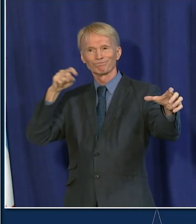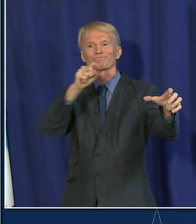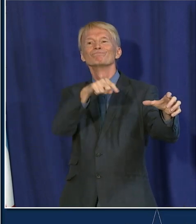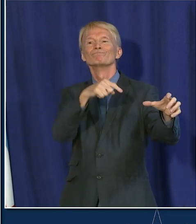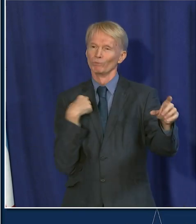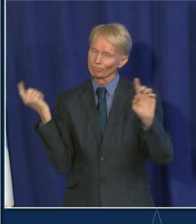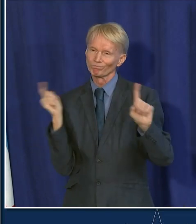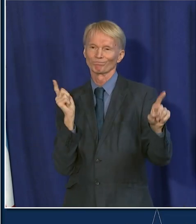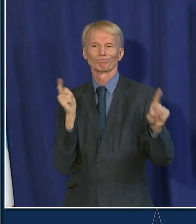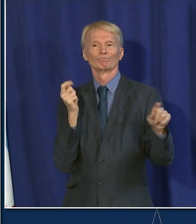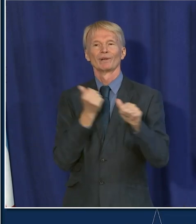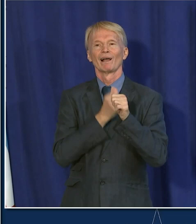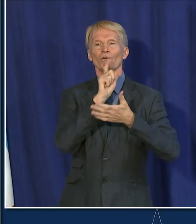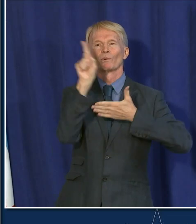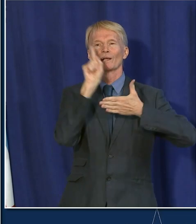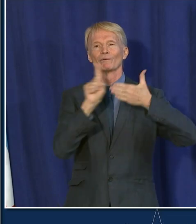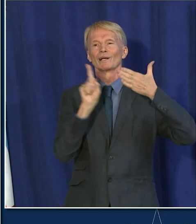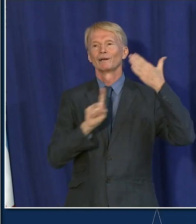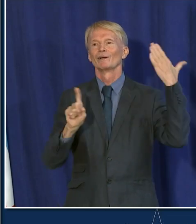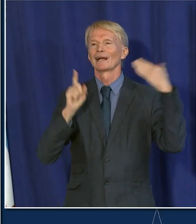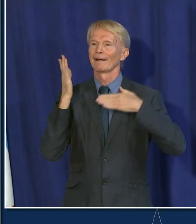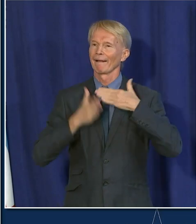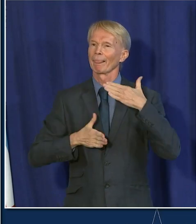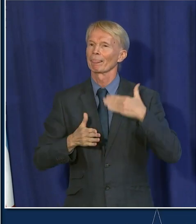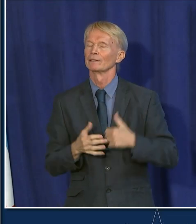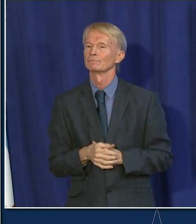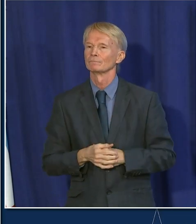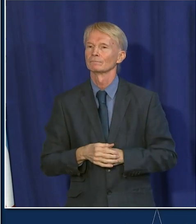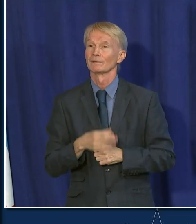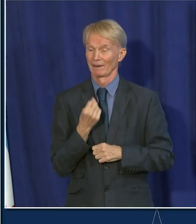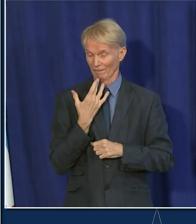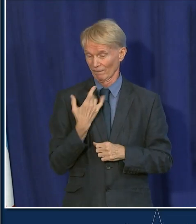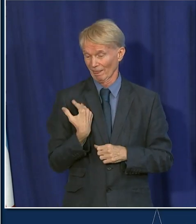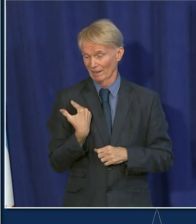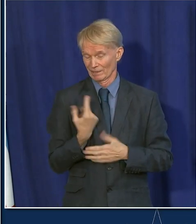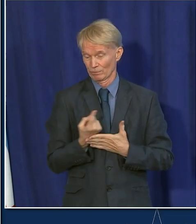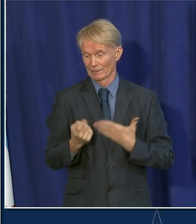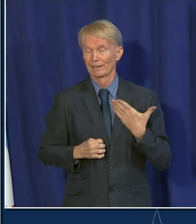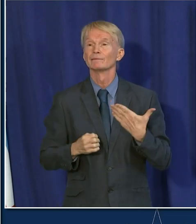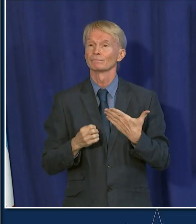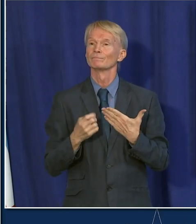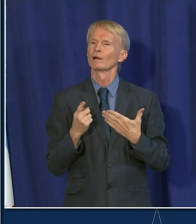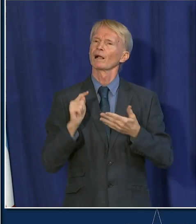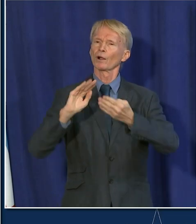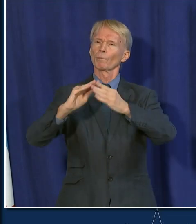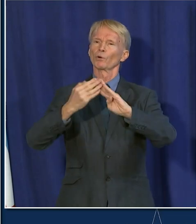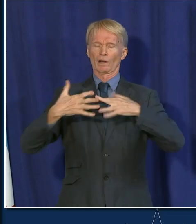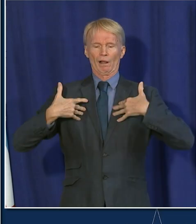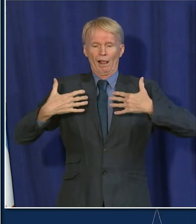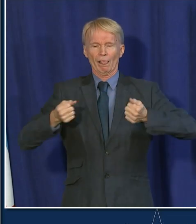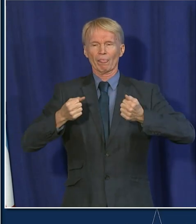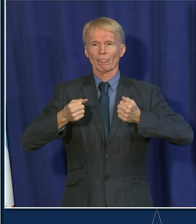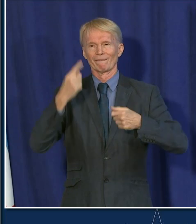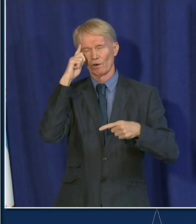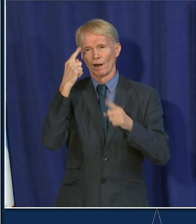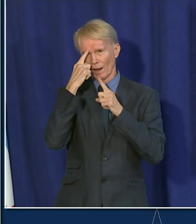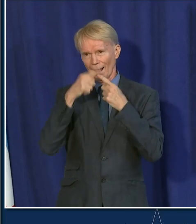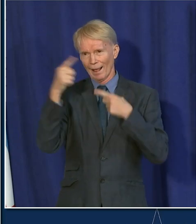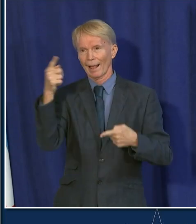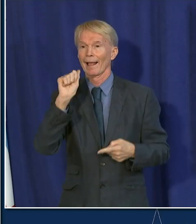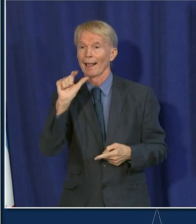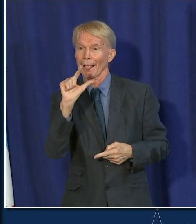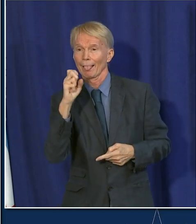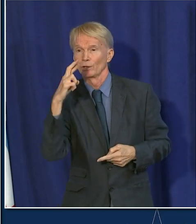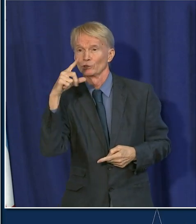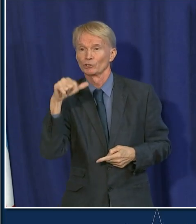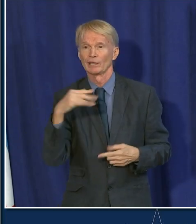every weekend. And I just wanted to give you a flavor of last weekend alone. We were at a community health fair with the Allergy and Asthma Network. We were at